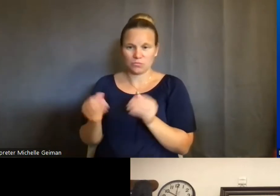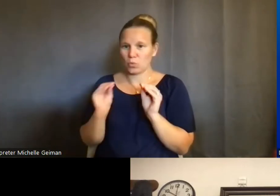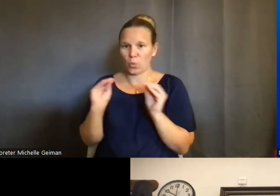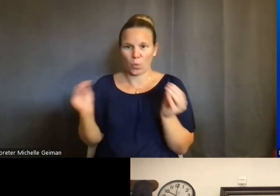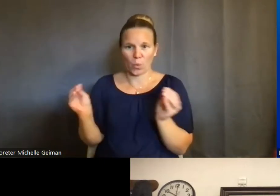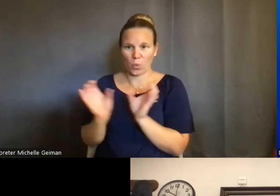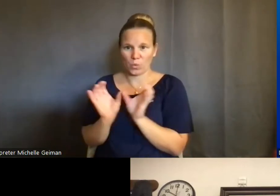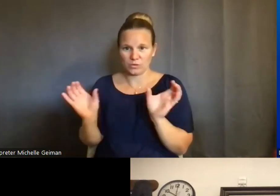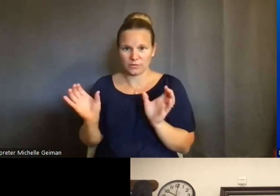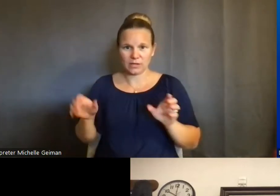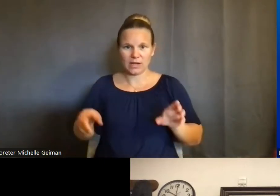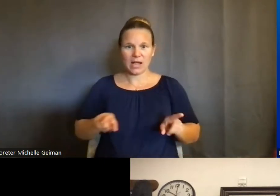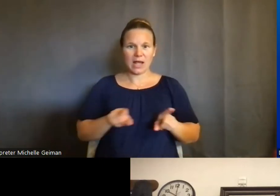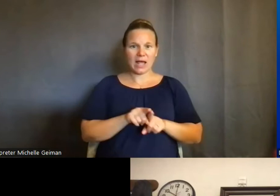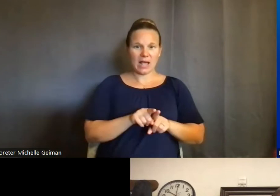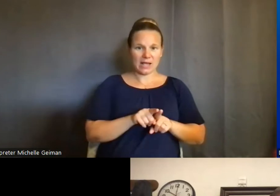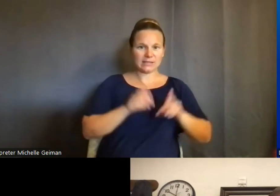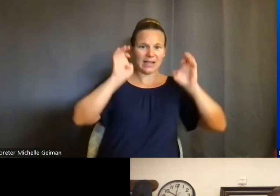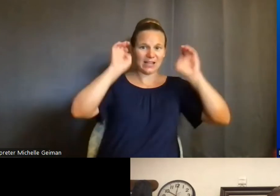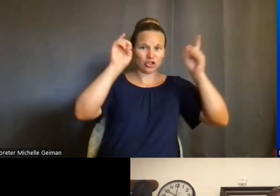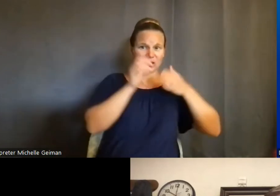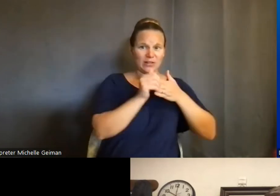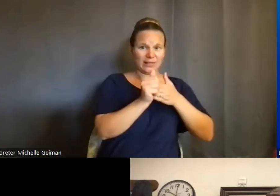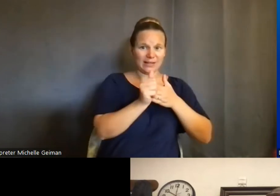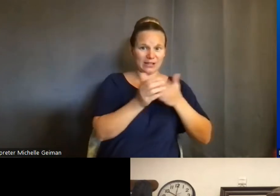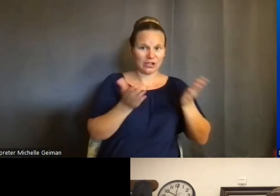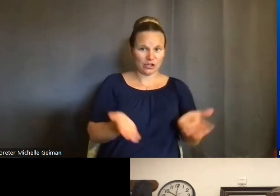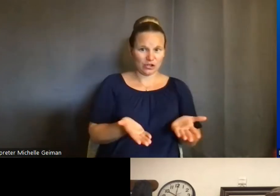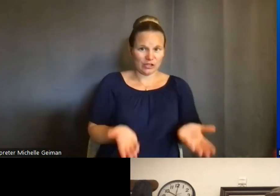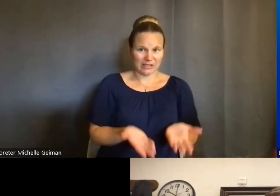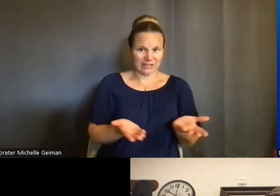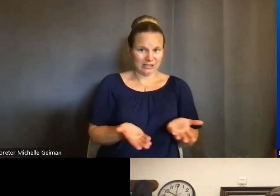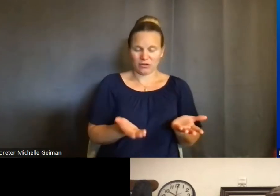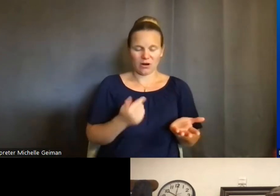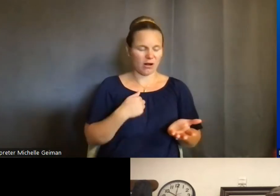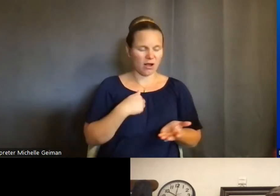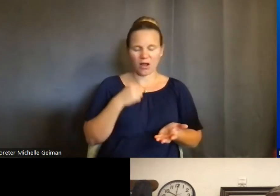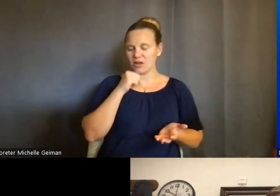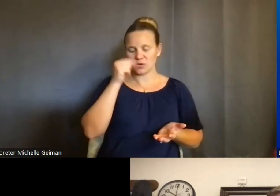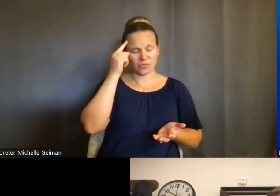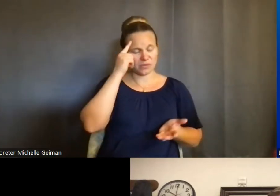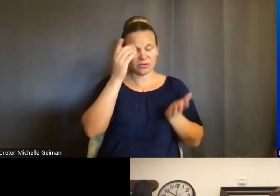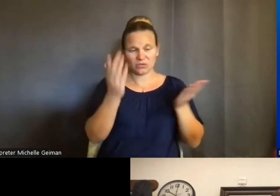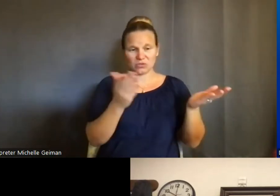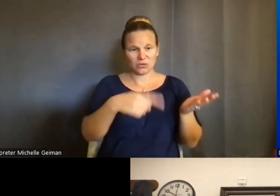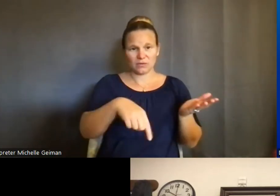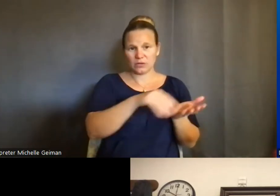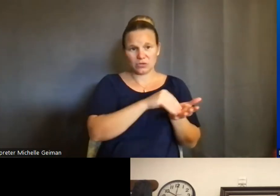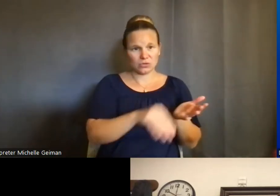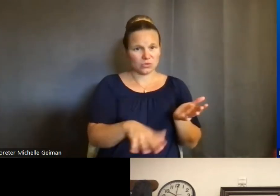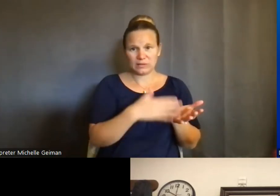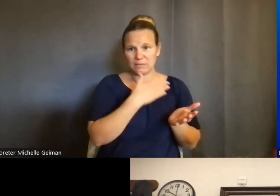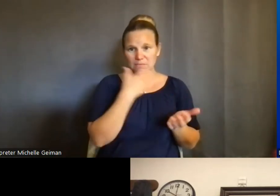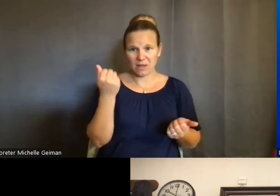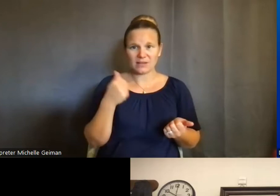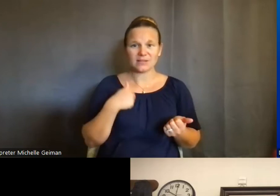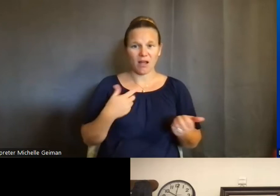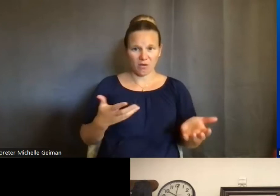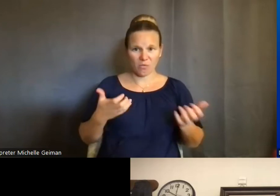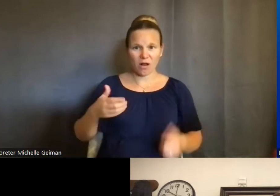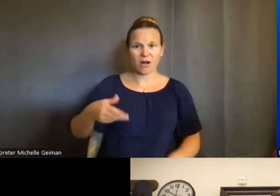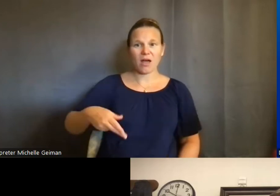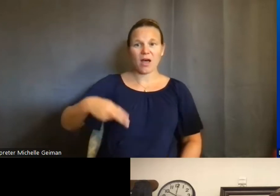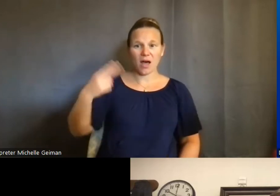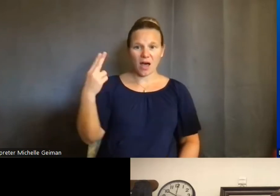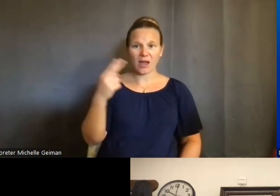Now, as an educational leader here, I don't think that serves our students best, right? I want highly qualified,